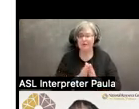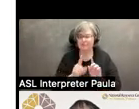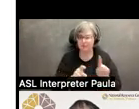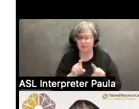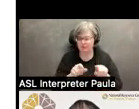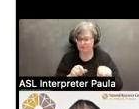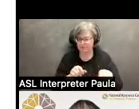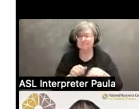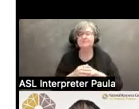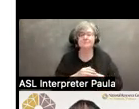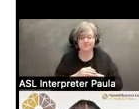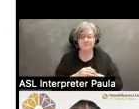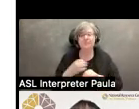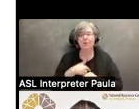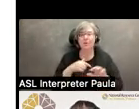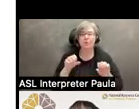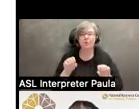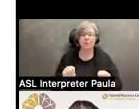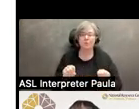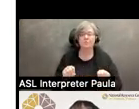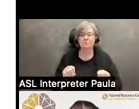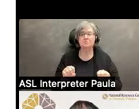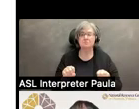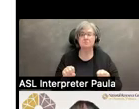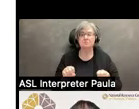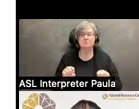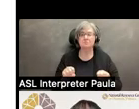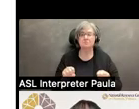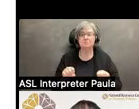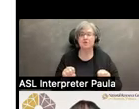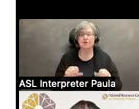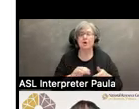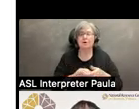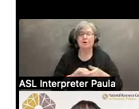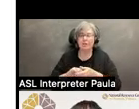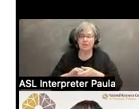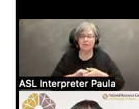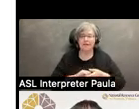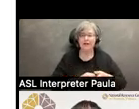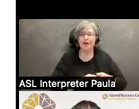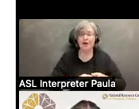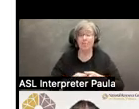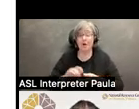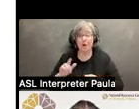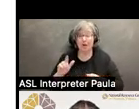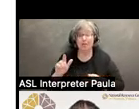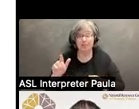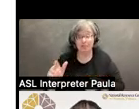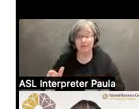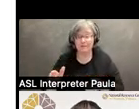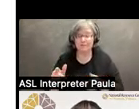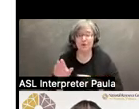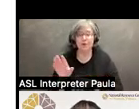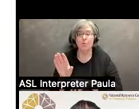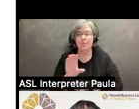this webinar so that we may be able to collaborate with you even after this recording